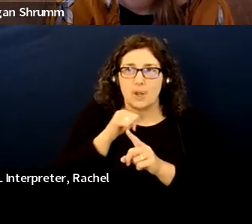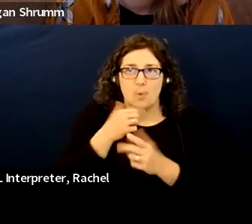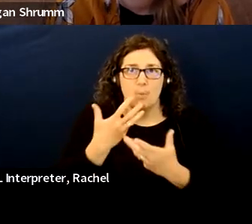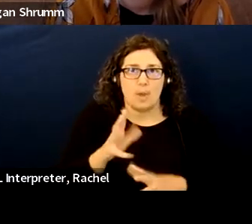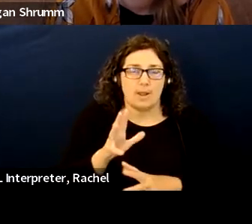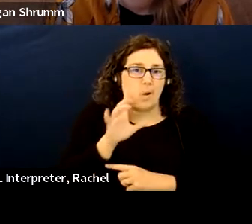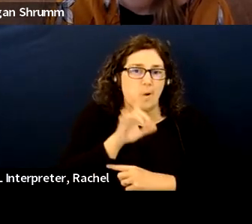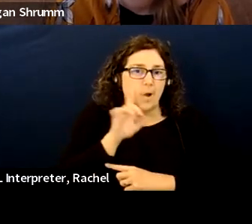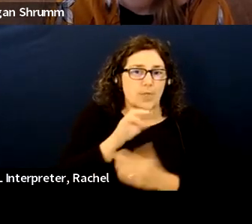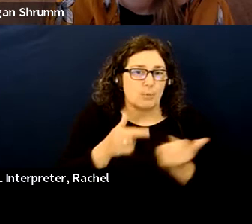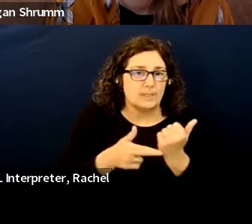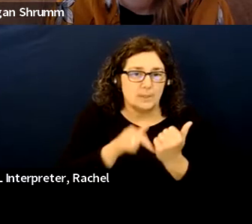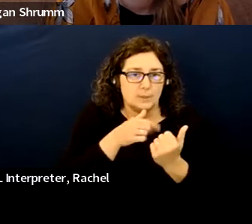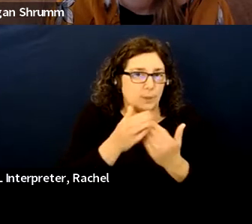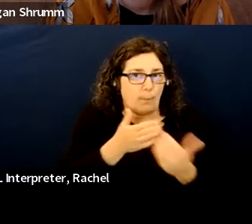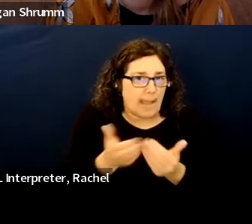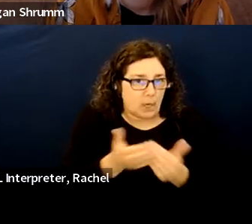the resources don't matter and that